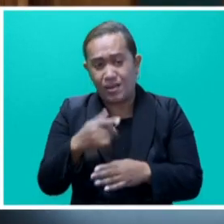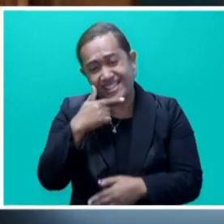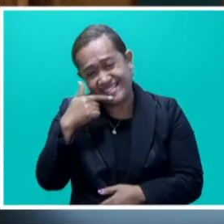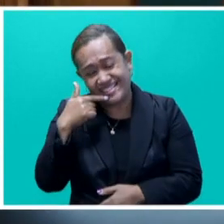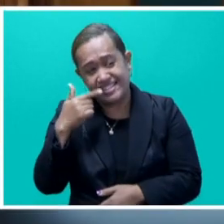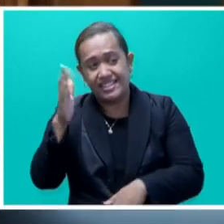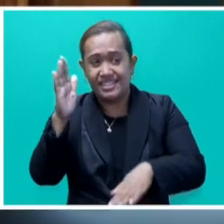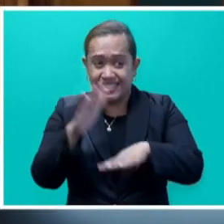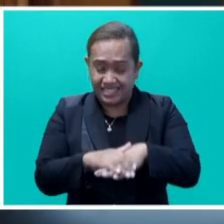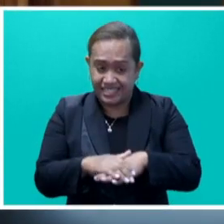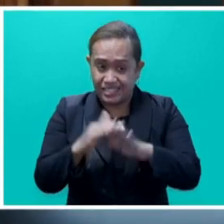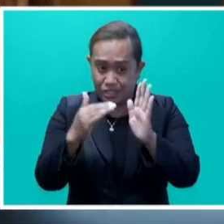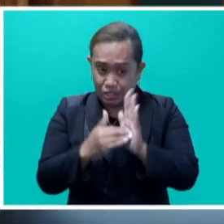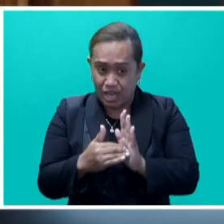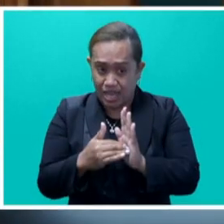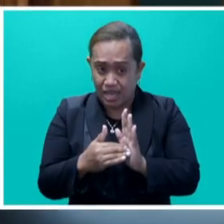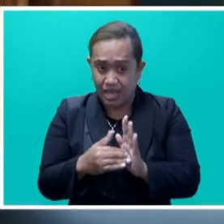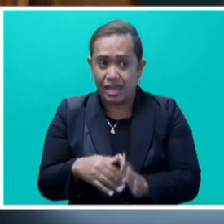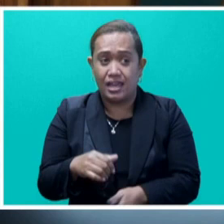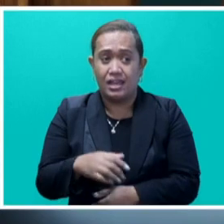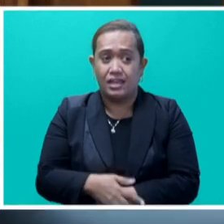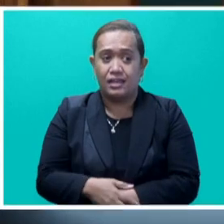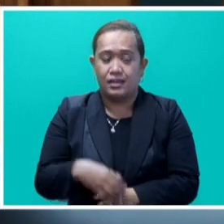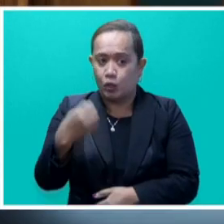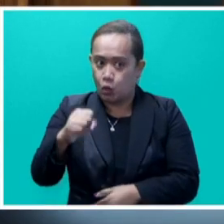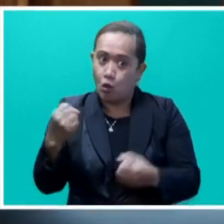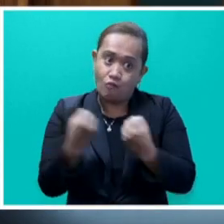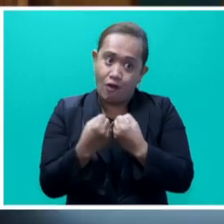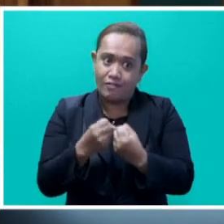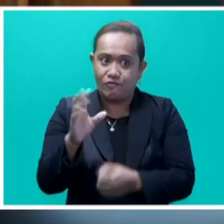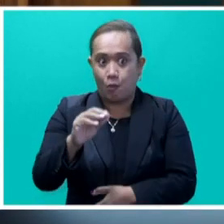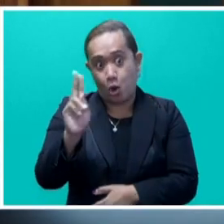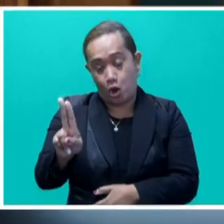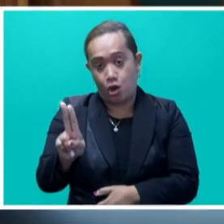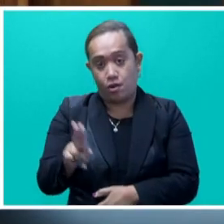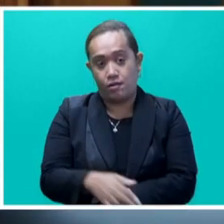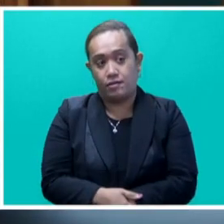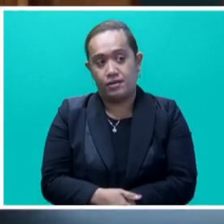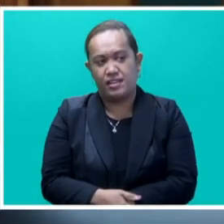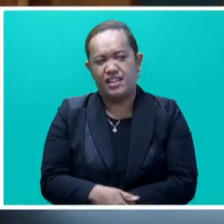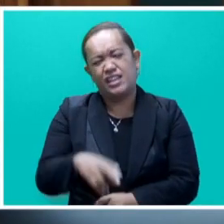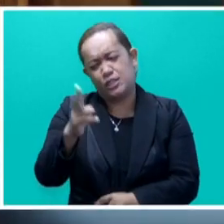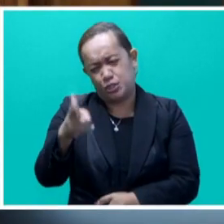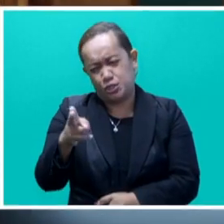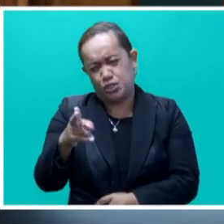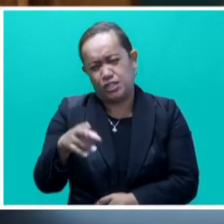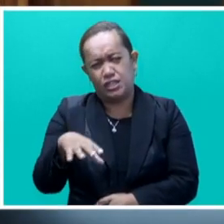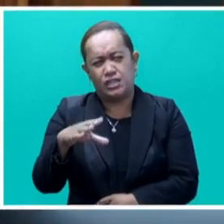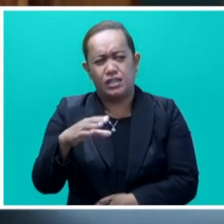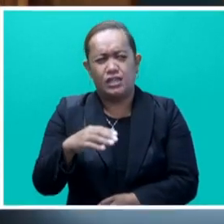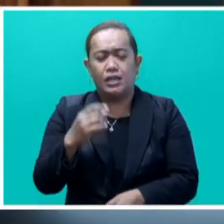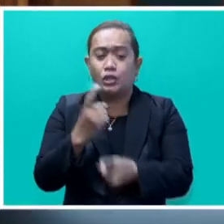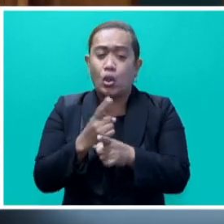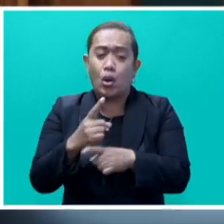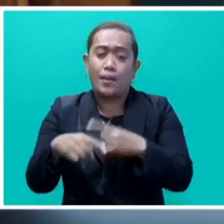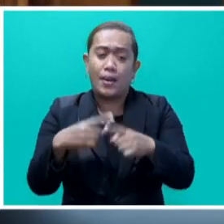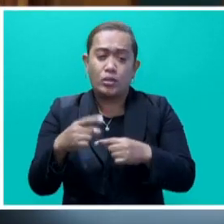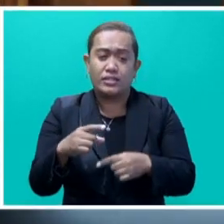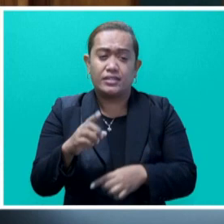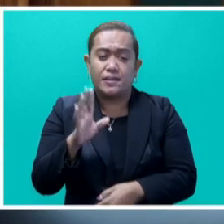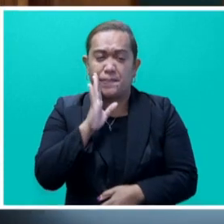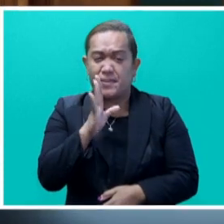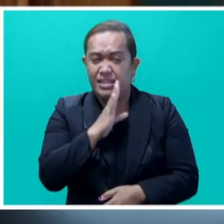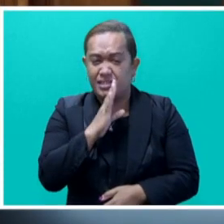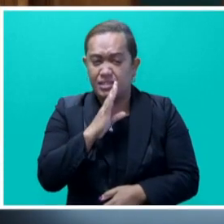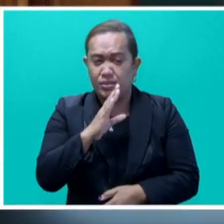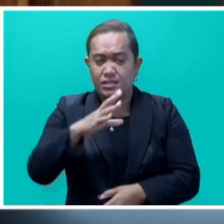this honourable chair. There will be no fight from her. She talks about a missing drone in Taviuni that